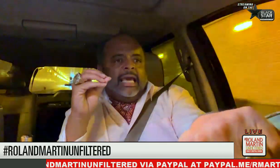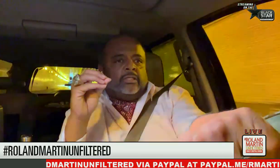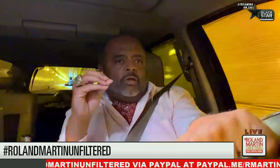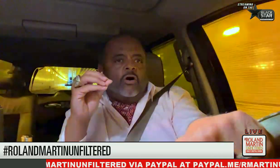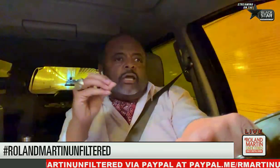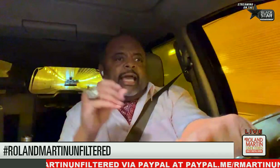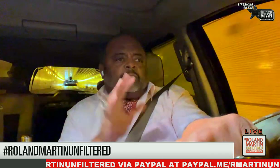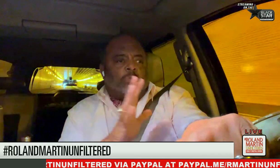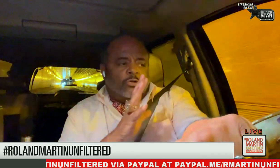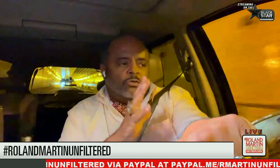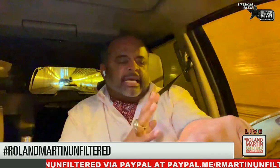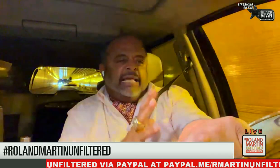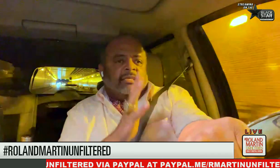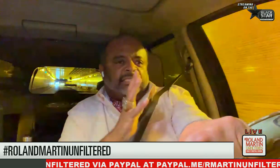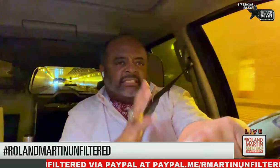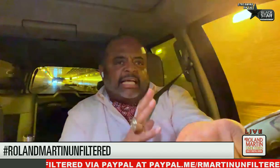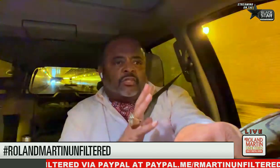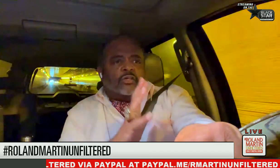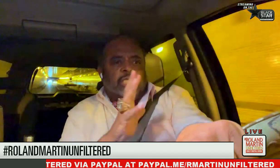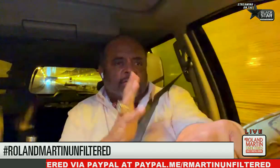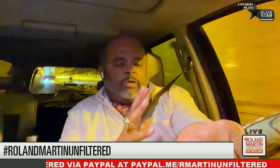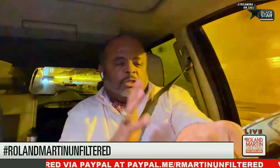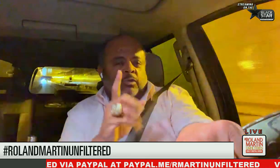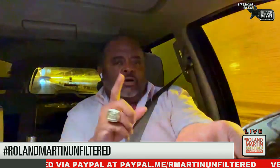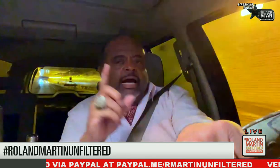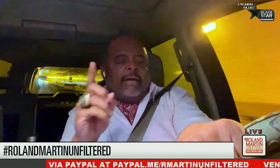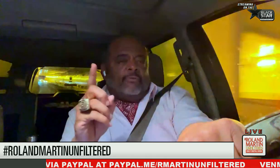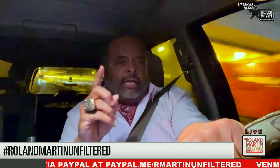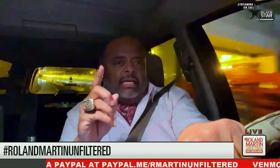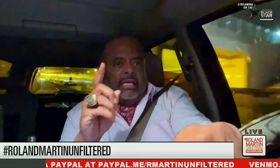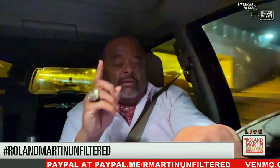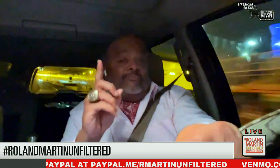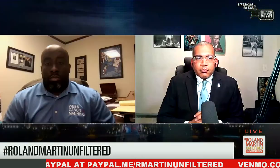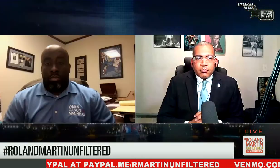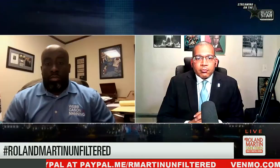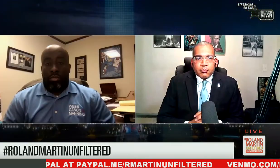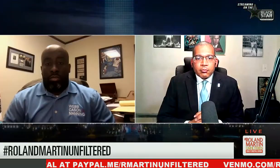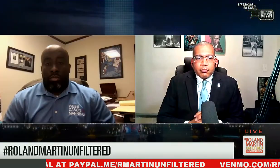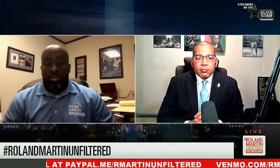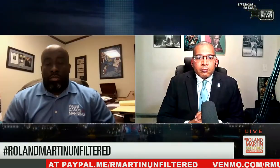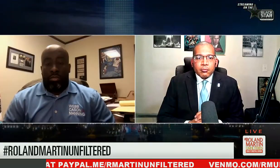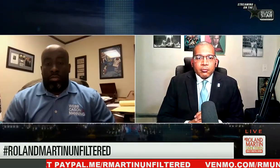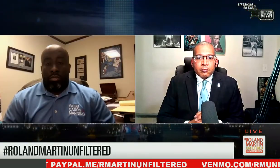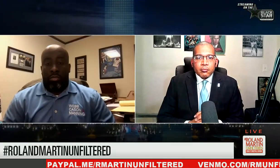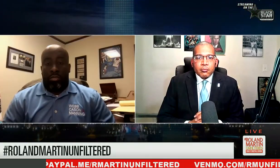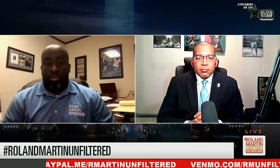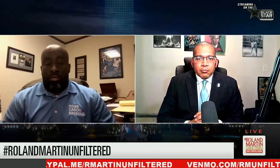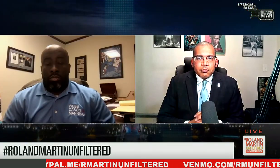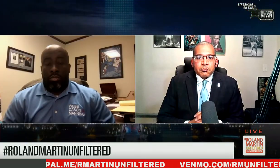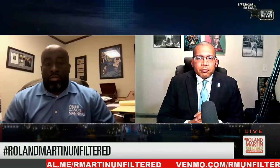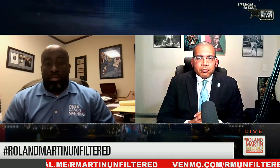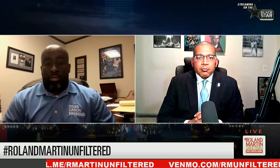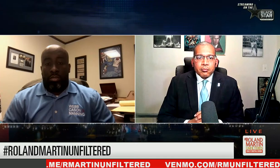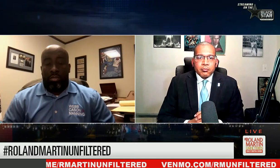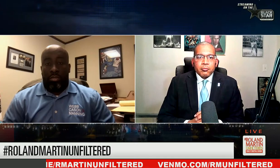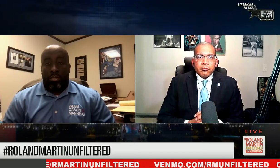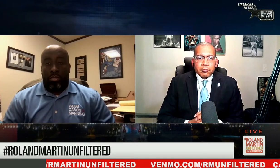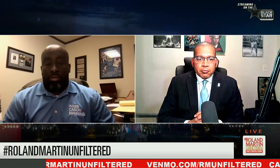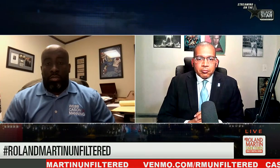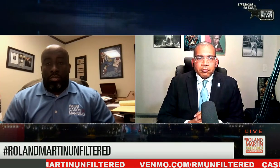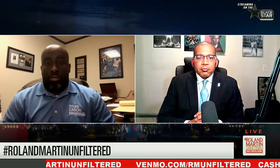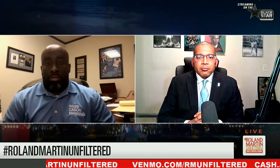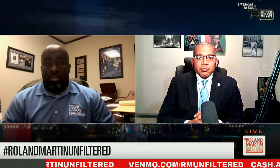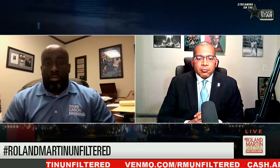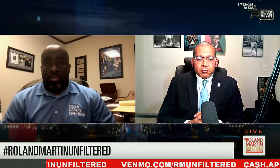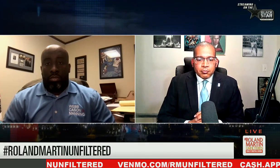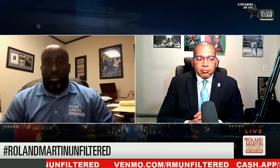America as long as when you look at the sectors in which we are operating in business-wise, we are small.